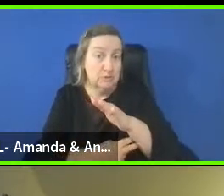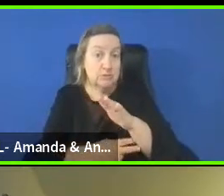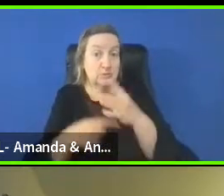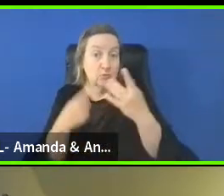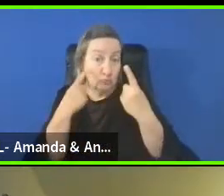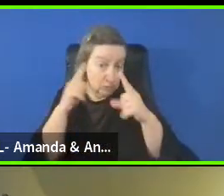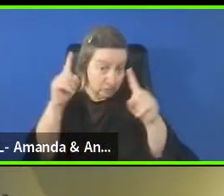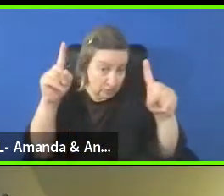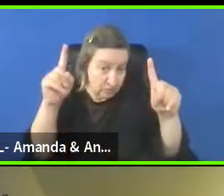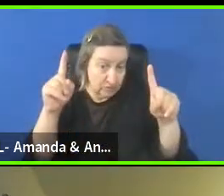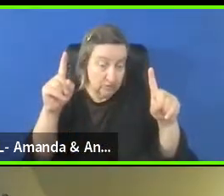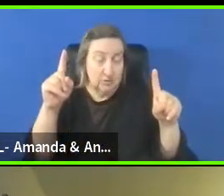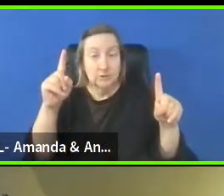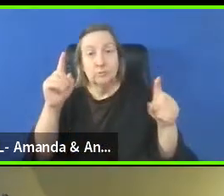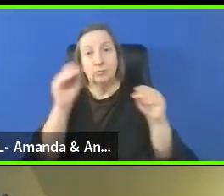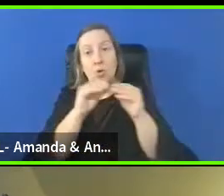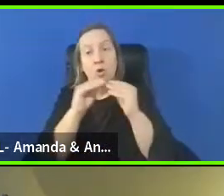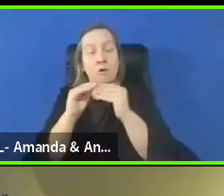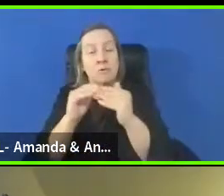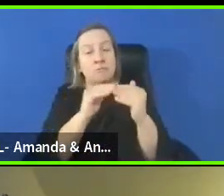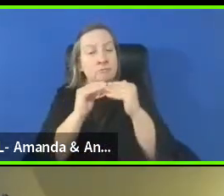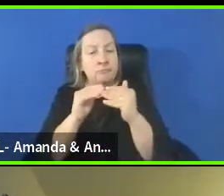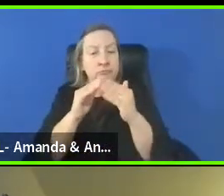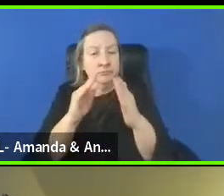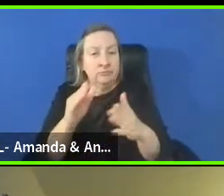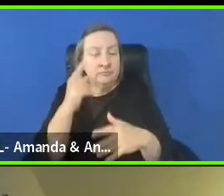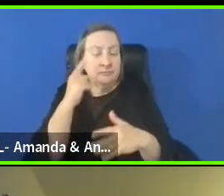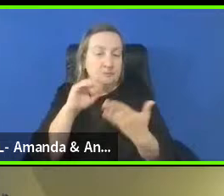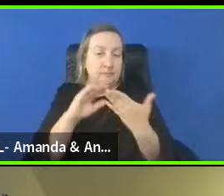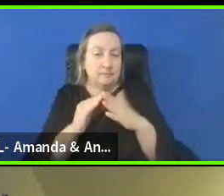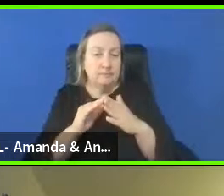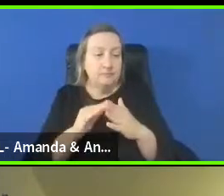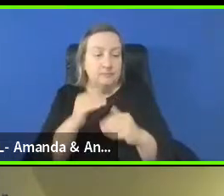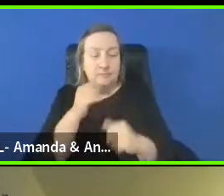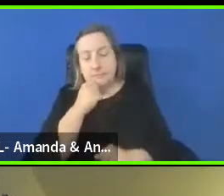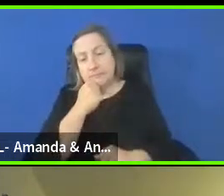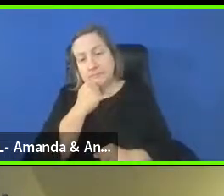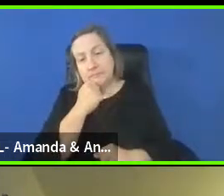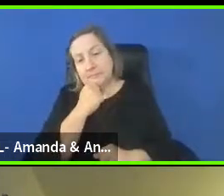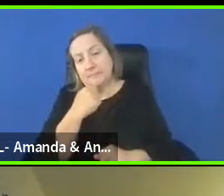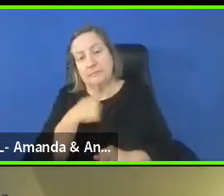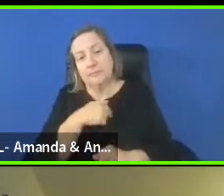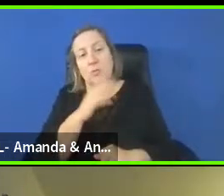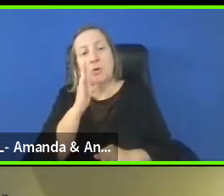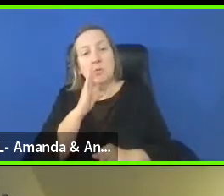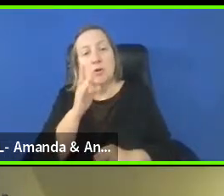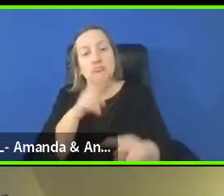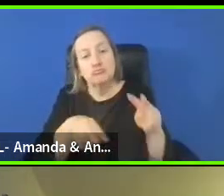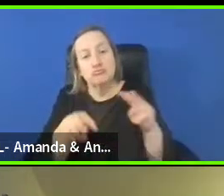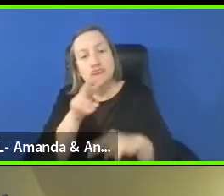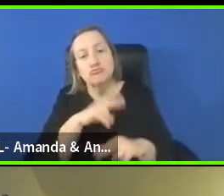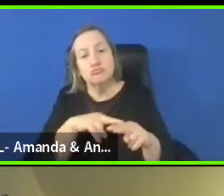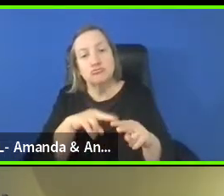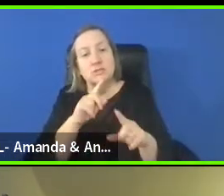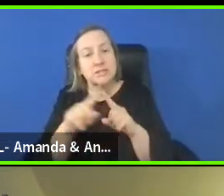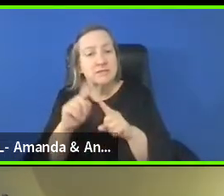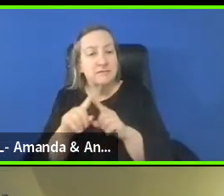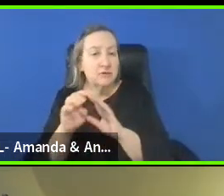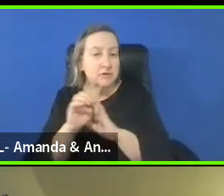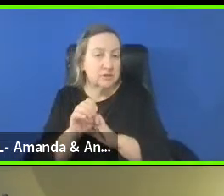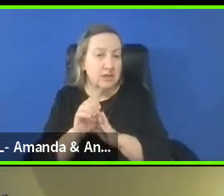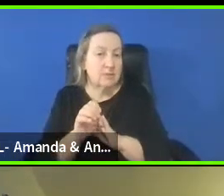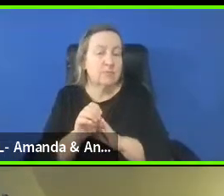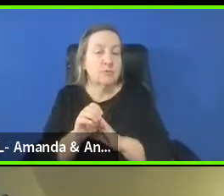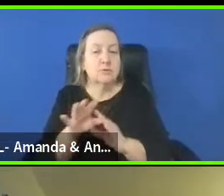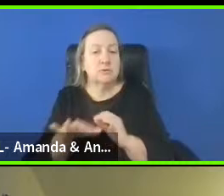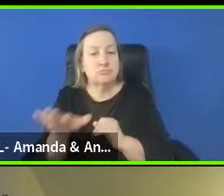work in an equitable way for the community. So we will be looking at different examples around